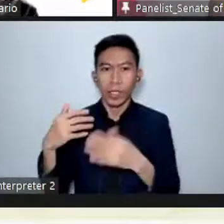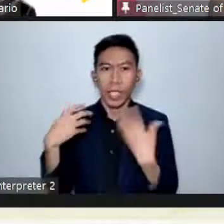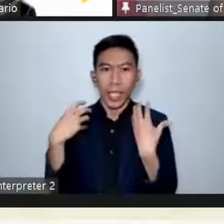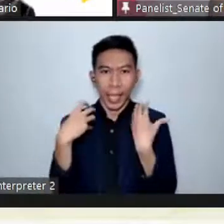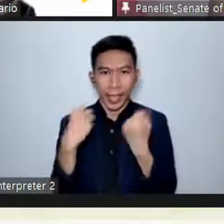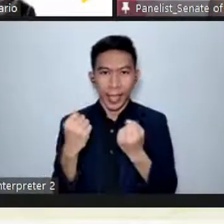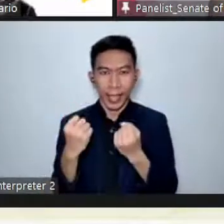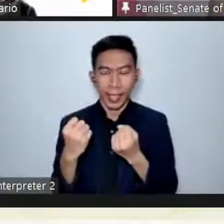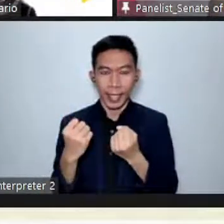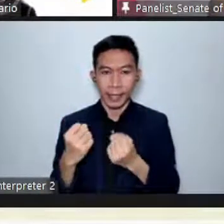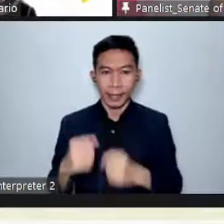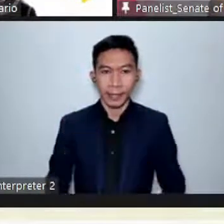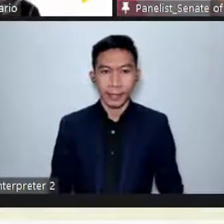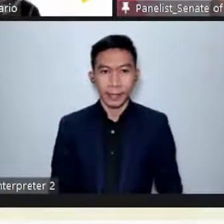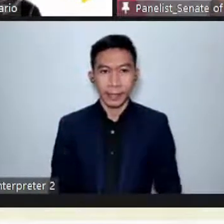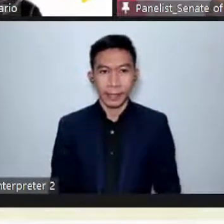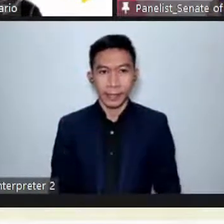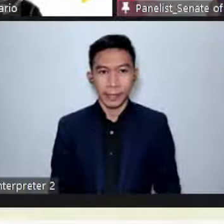Ma'am